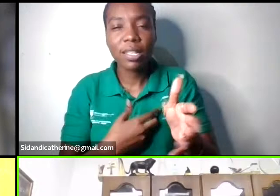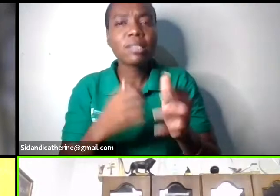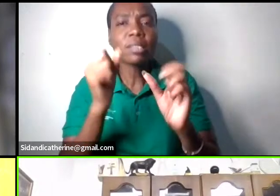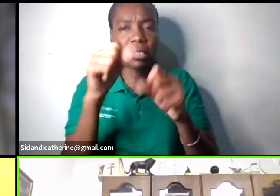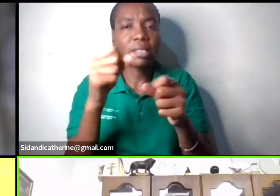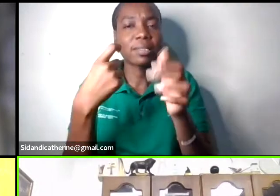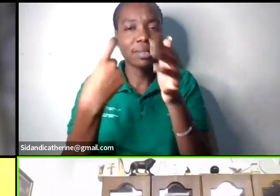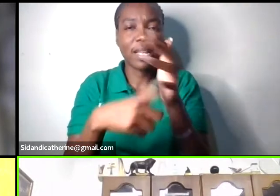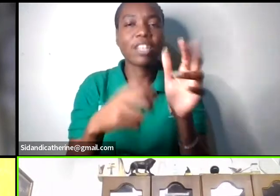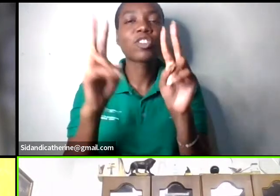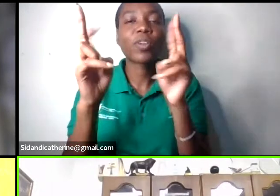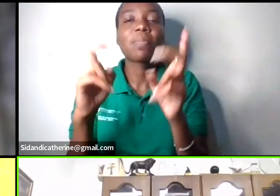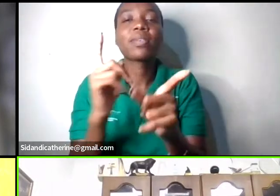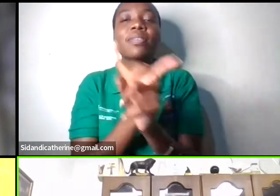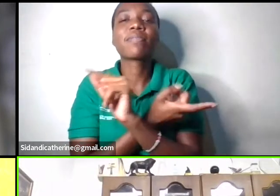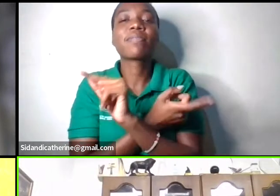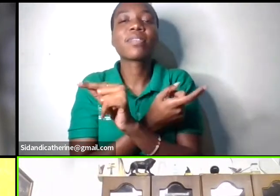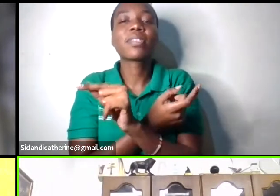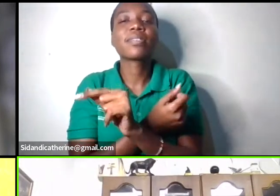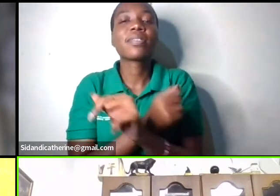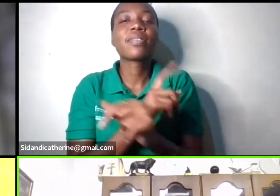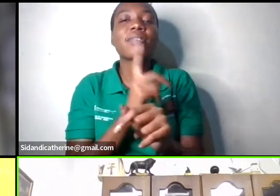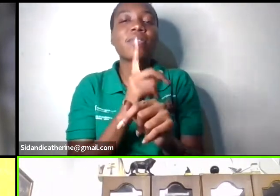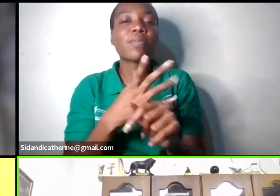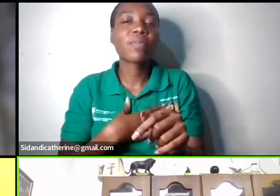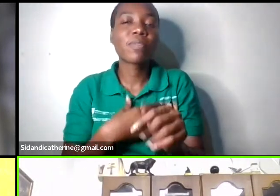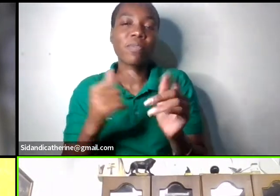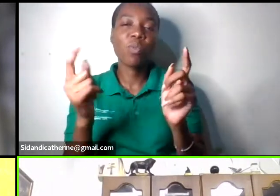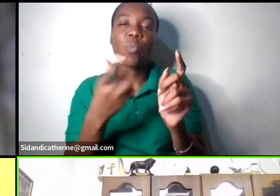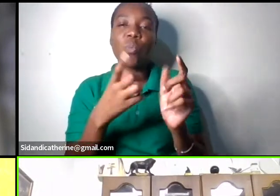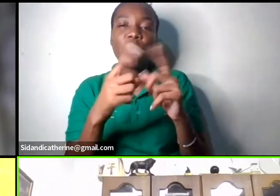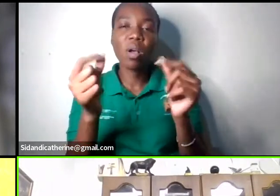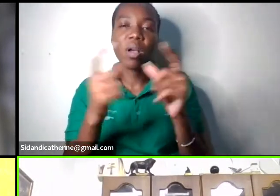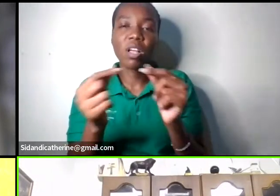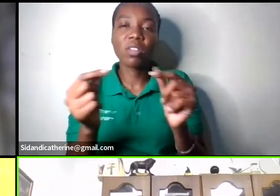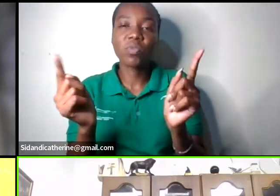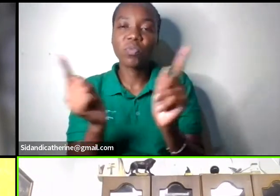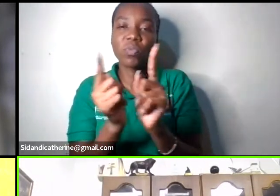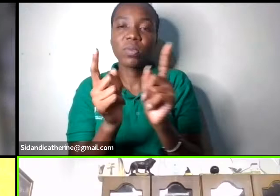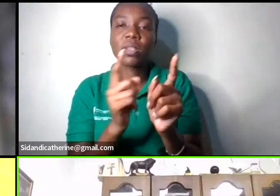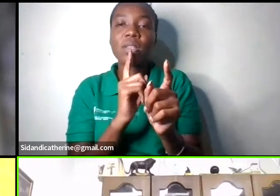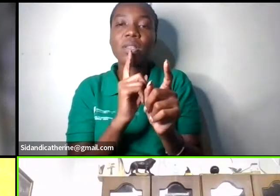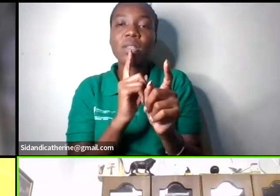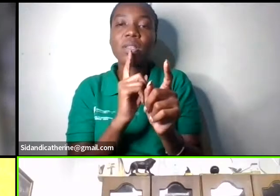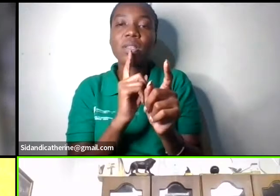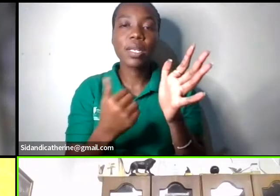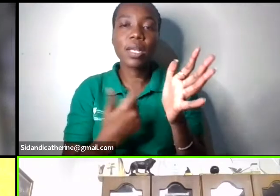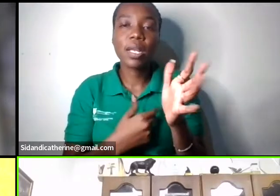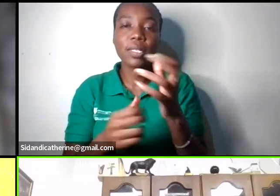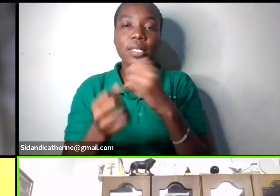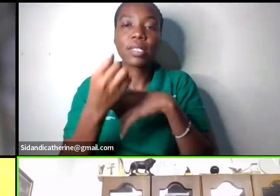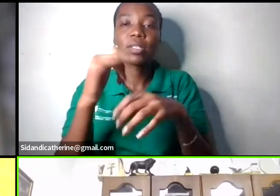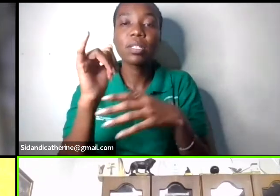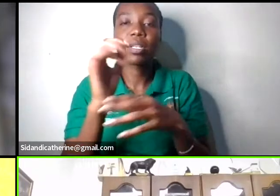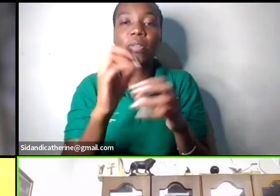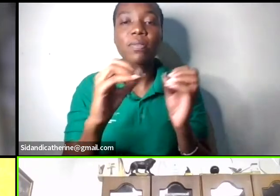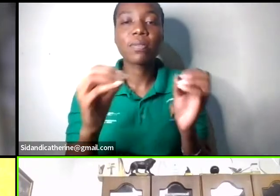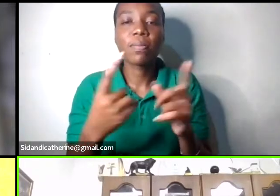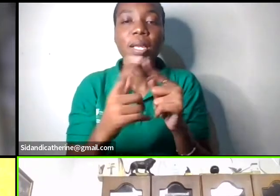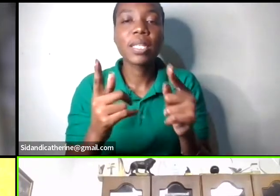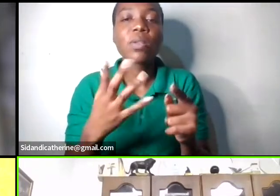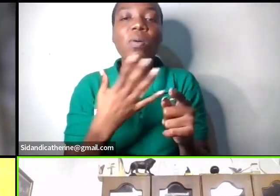to dive into it beyond those few words. And therefore, government says, okay, I need this piece